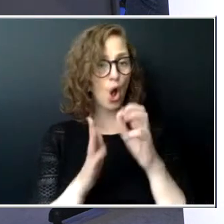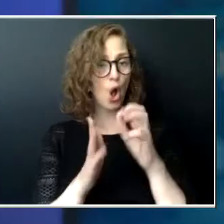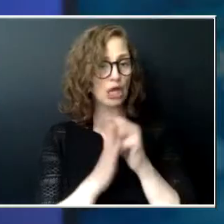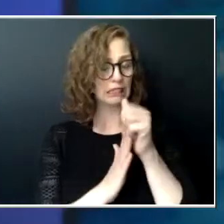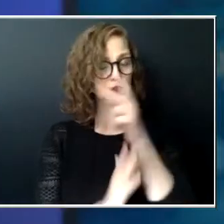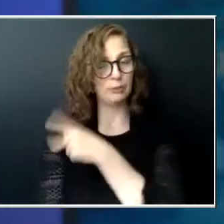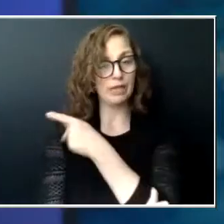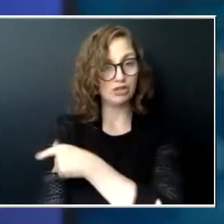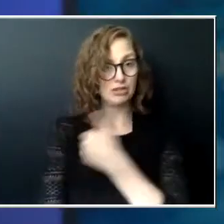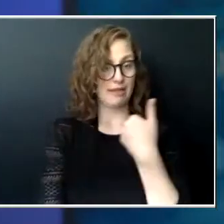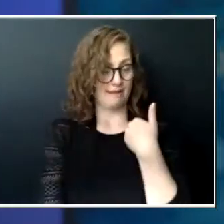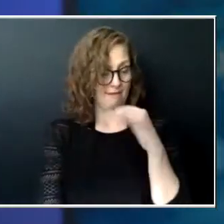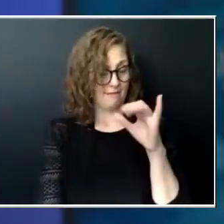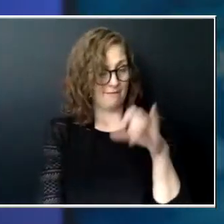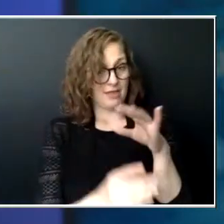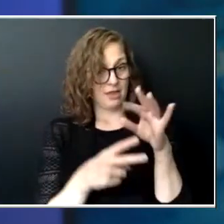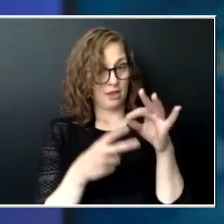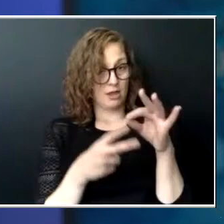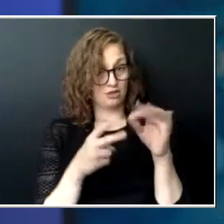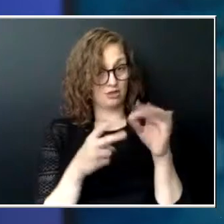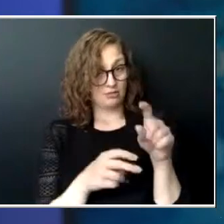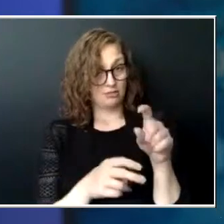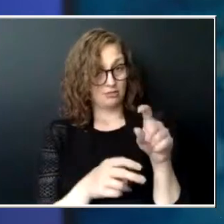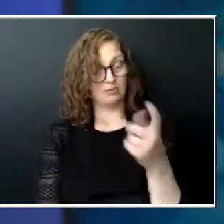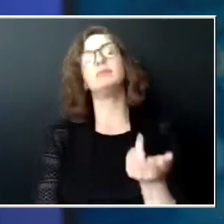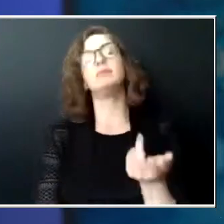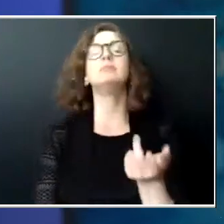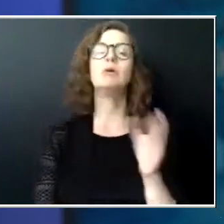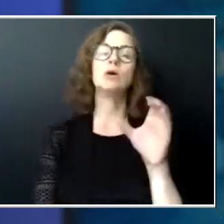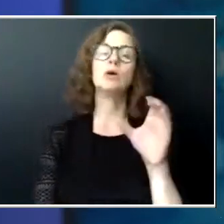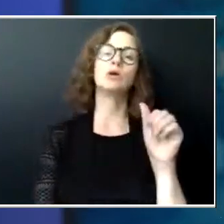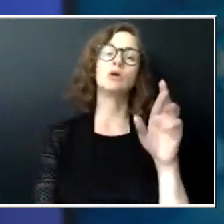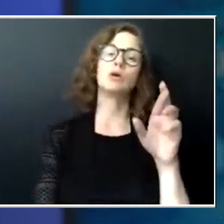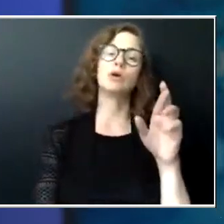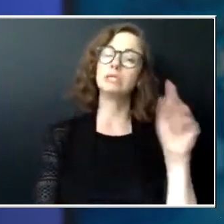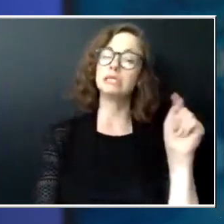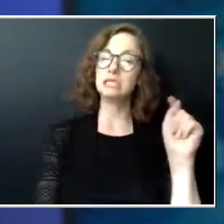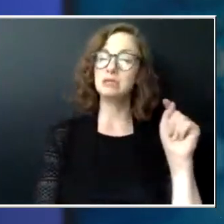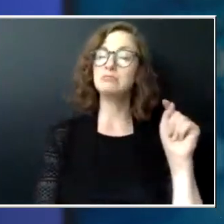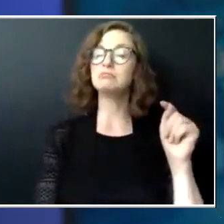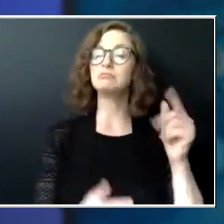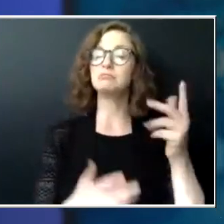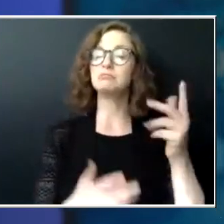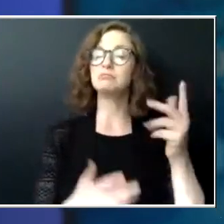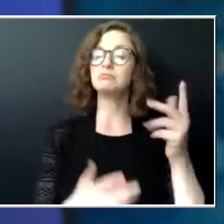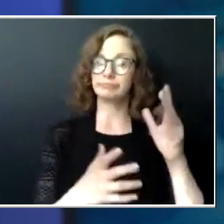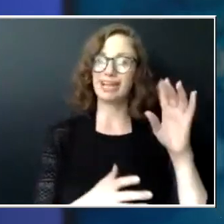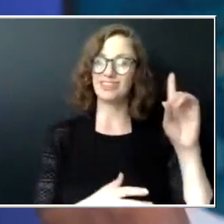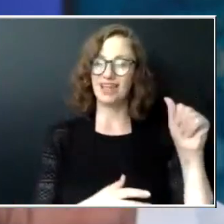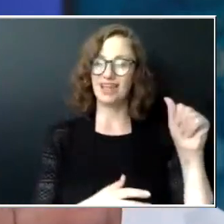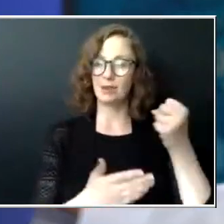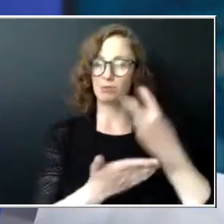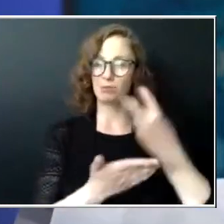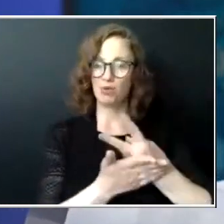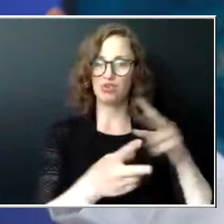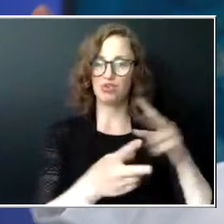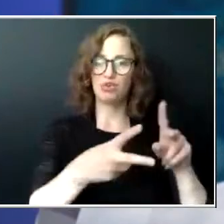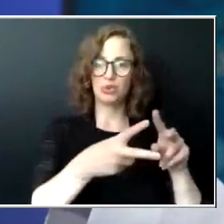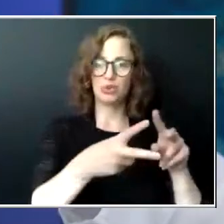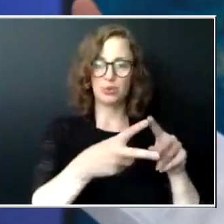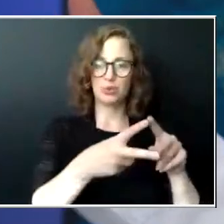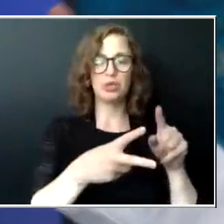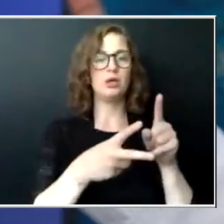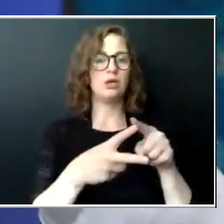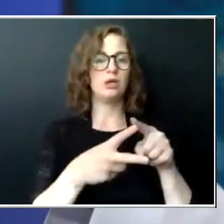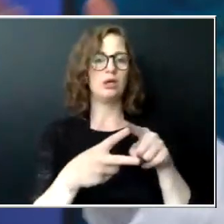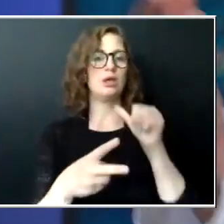is available commercially, like approved by the FDA for 2 particular, there's for non-Hodgkin's lymphoma, which Todd